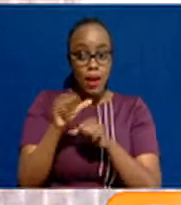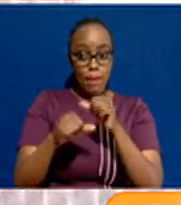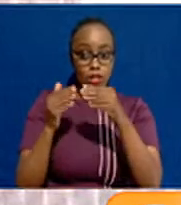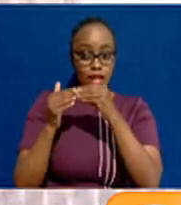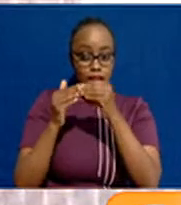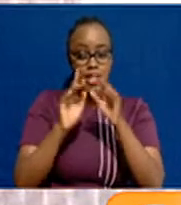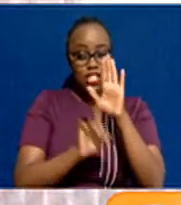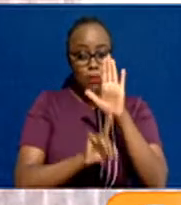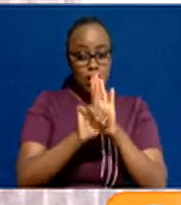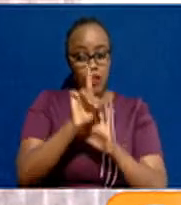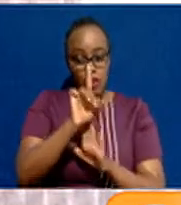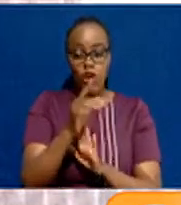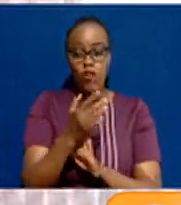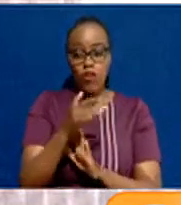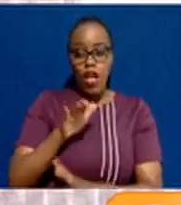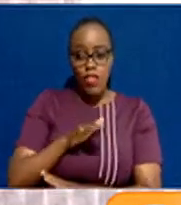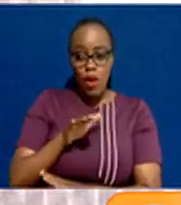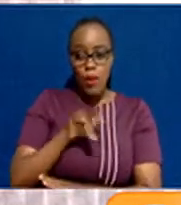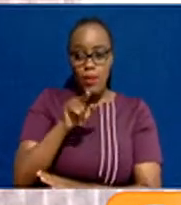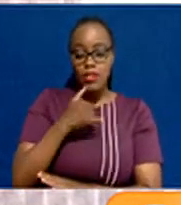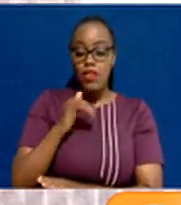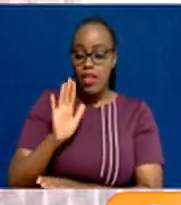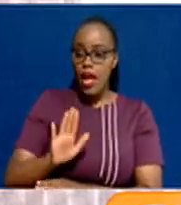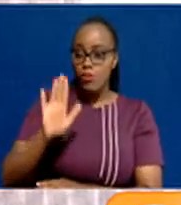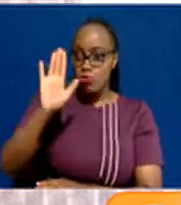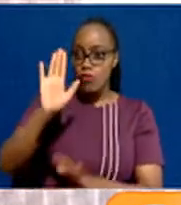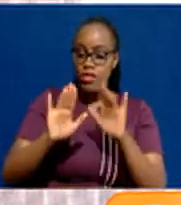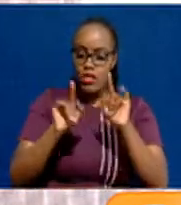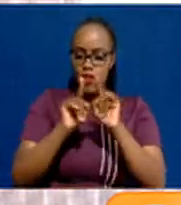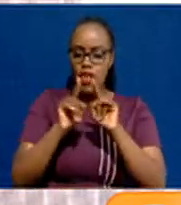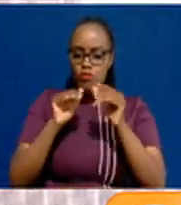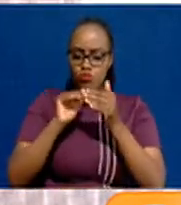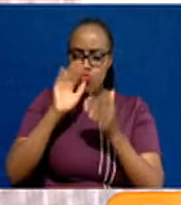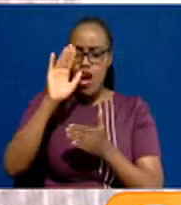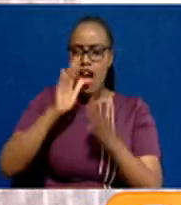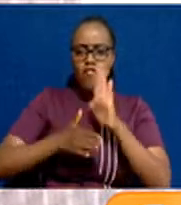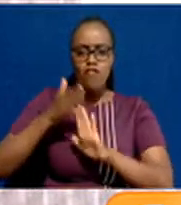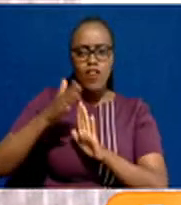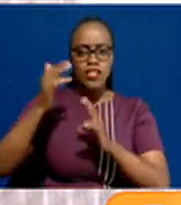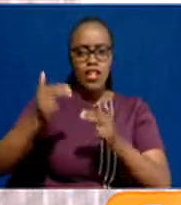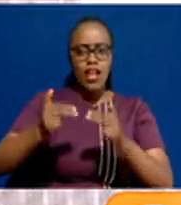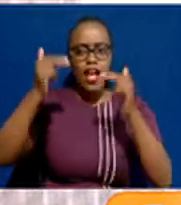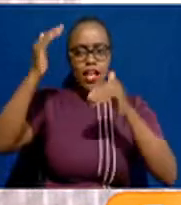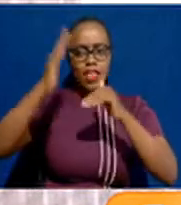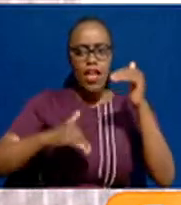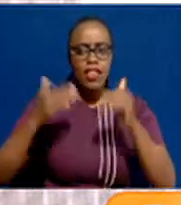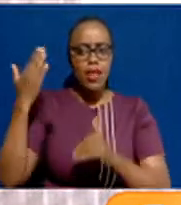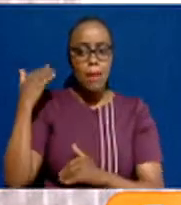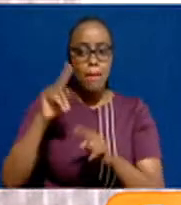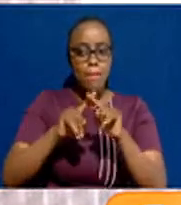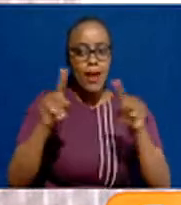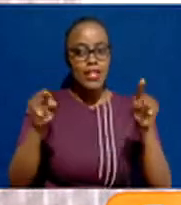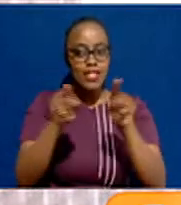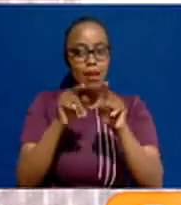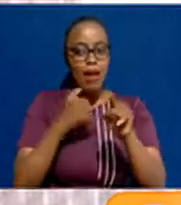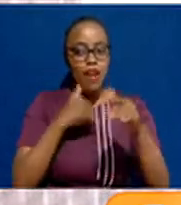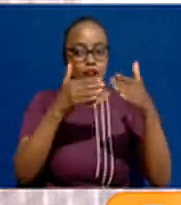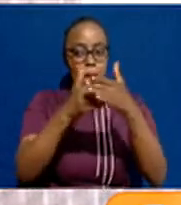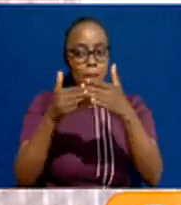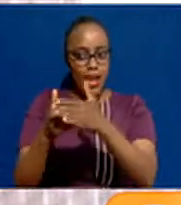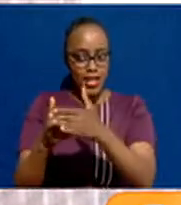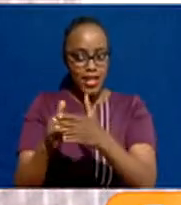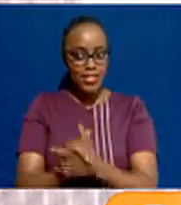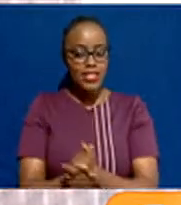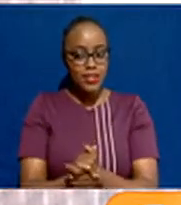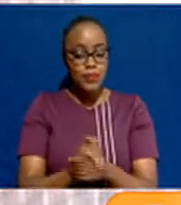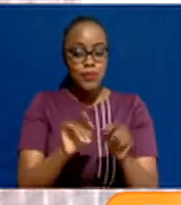leadership development is that these women are raising their hands farther, faster, higher than the past. However, there are still some barriers. Oh,